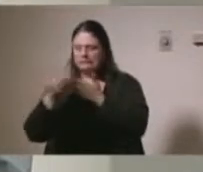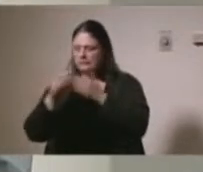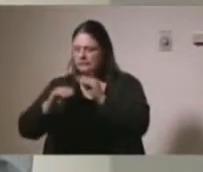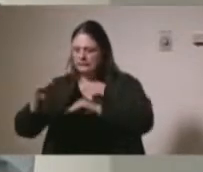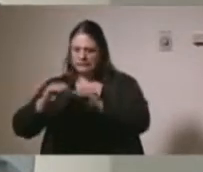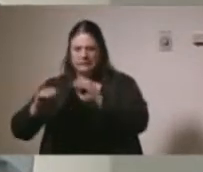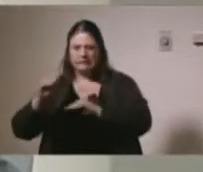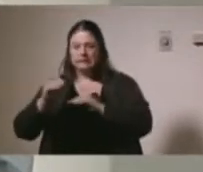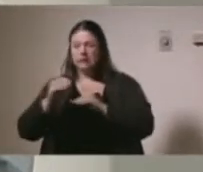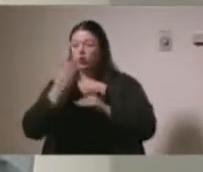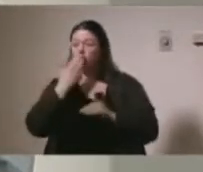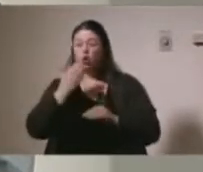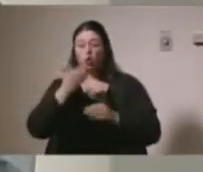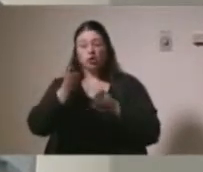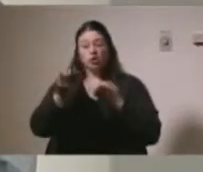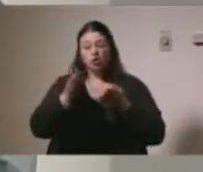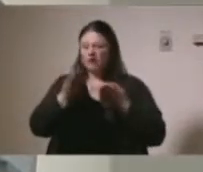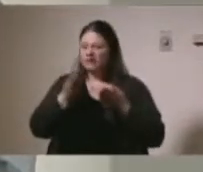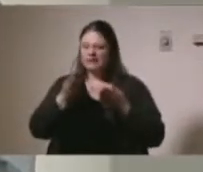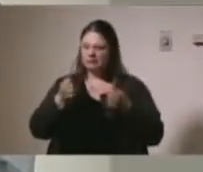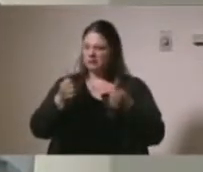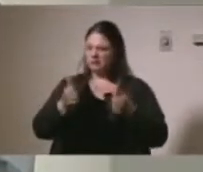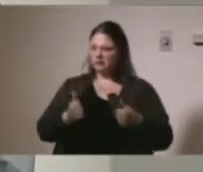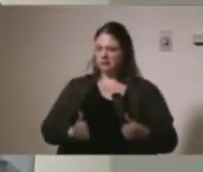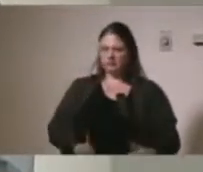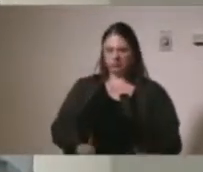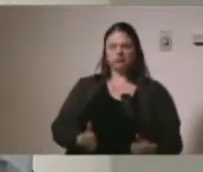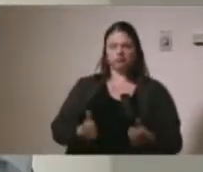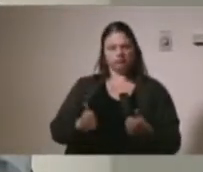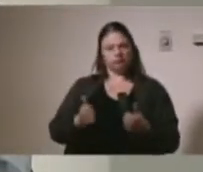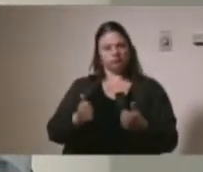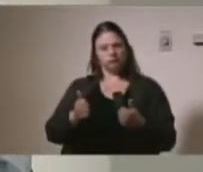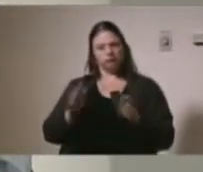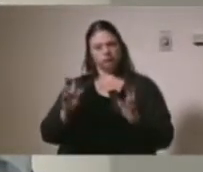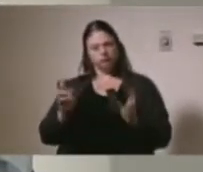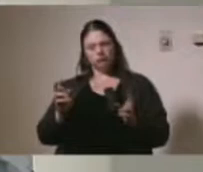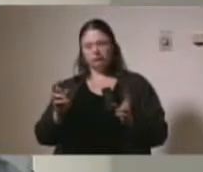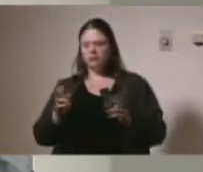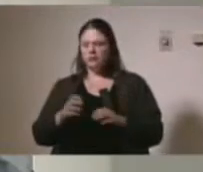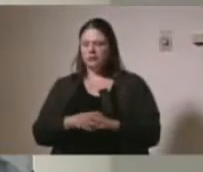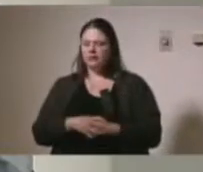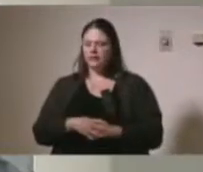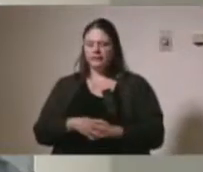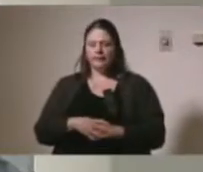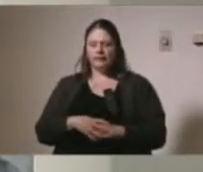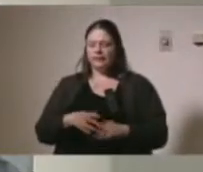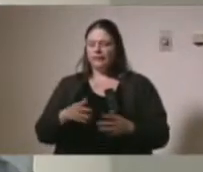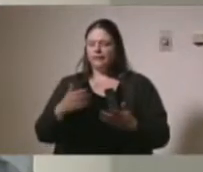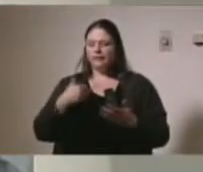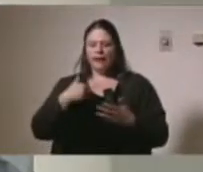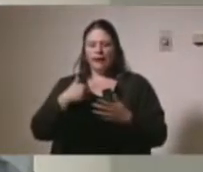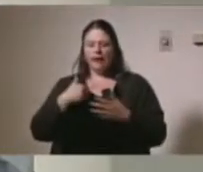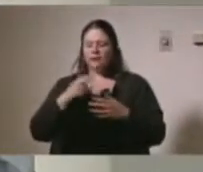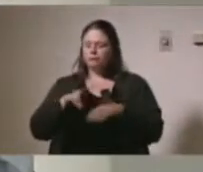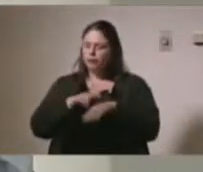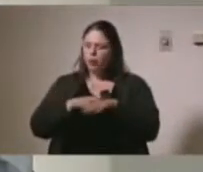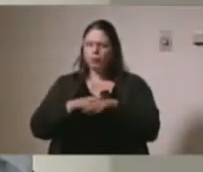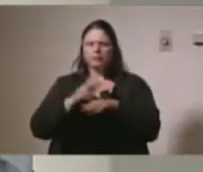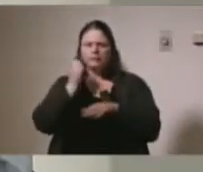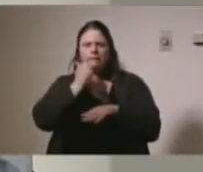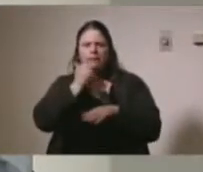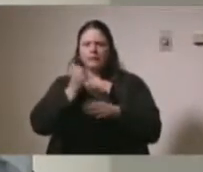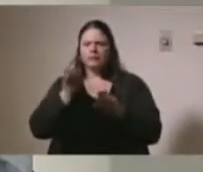from 1998 by the Postal Service were traditional services such as letters